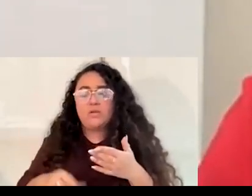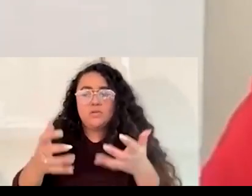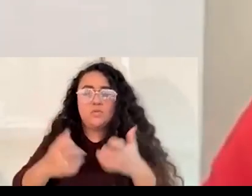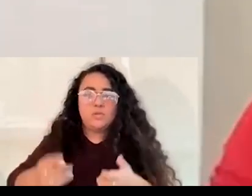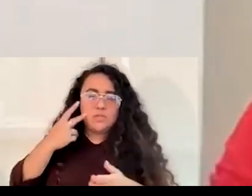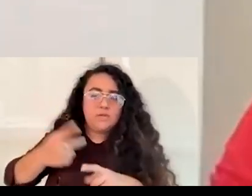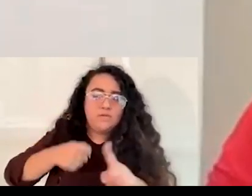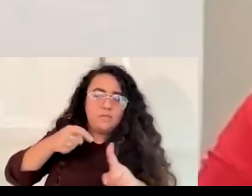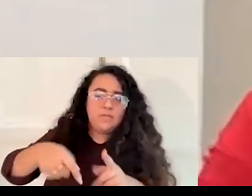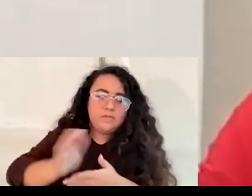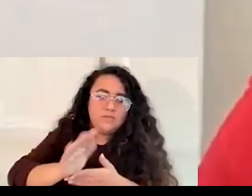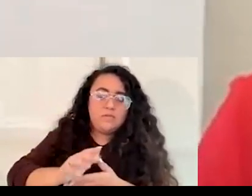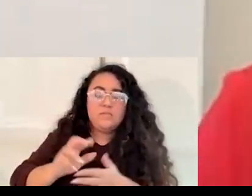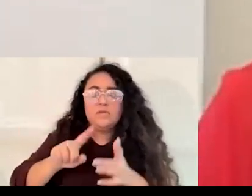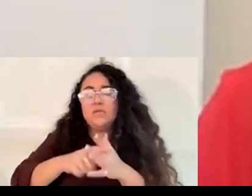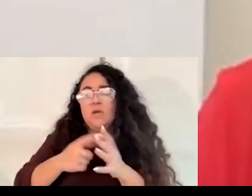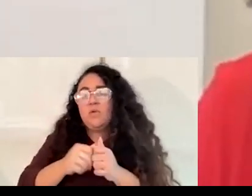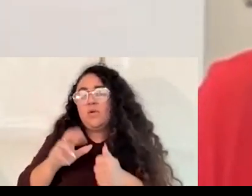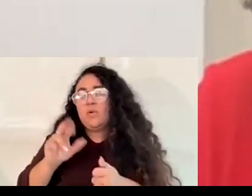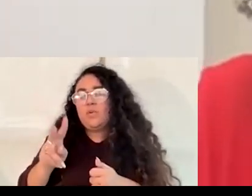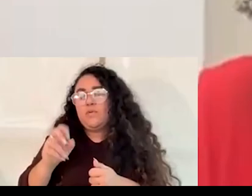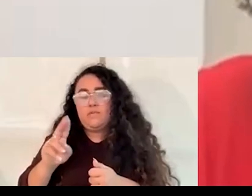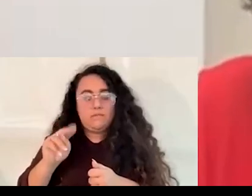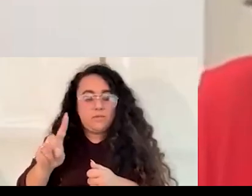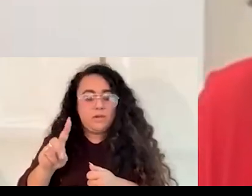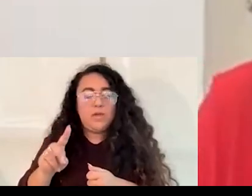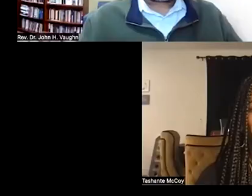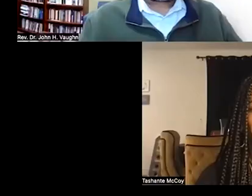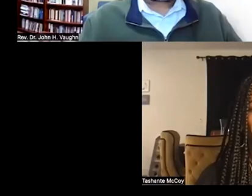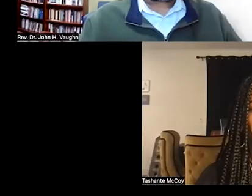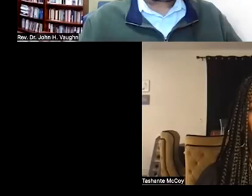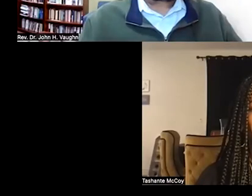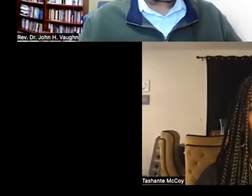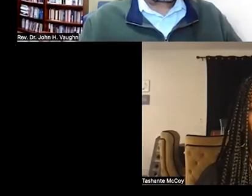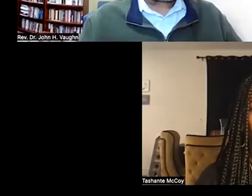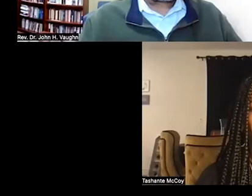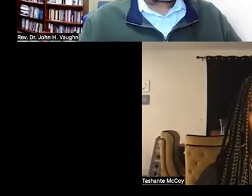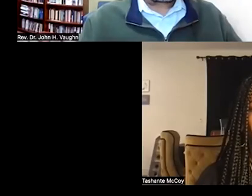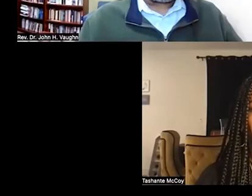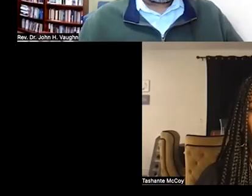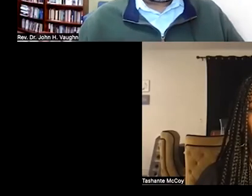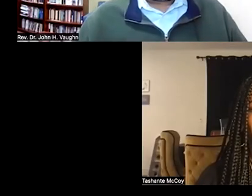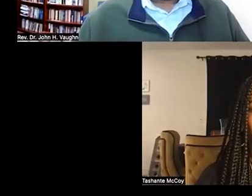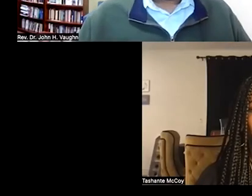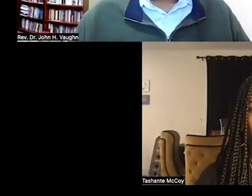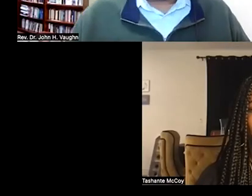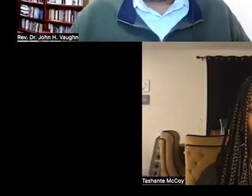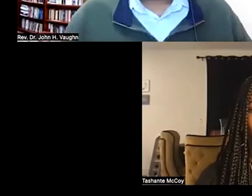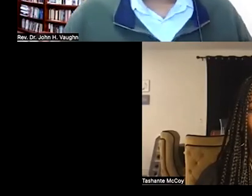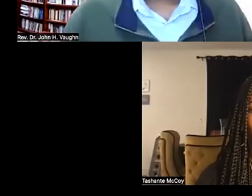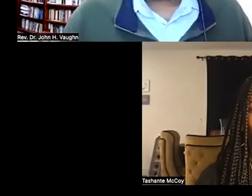see from the film? I'll start with the Reverend and then I'll go over to the filmmaker. On this question? Well,